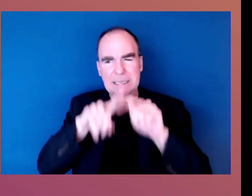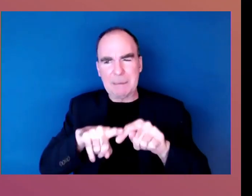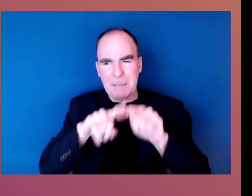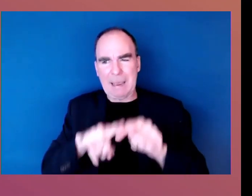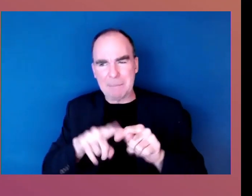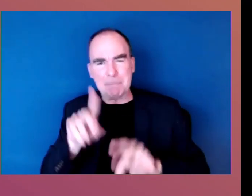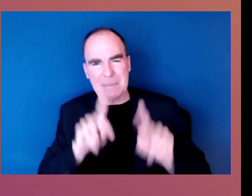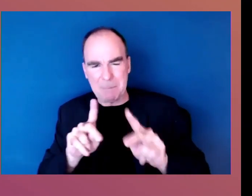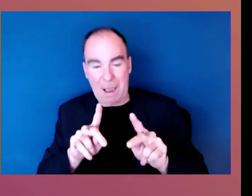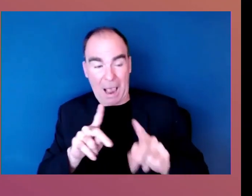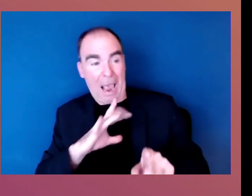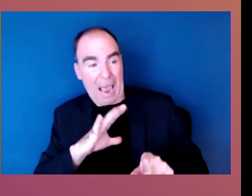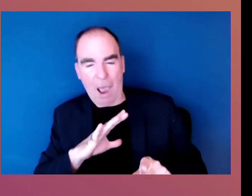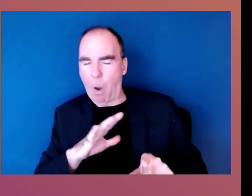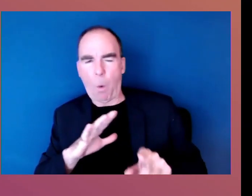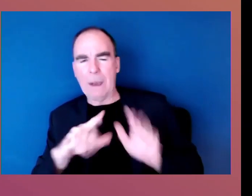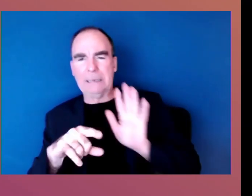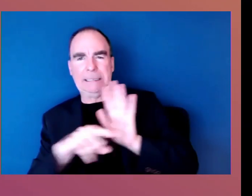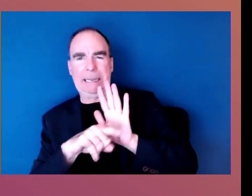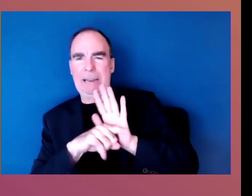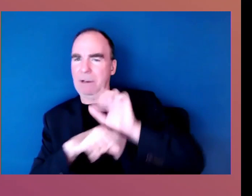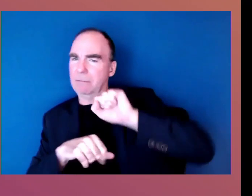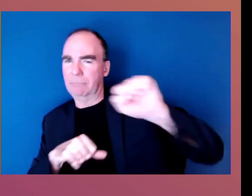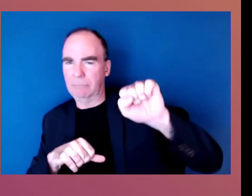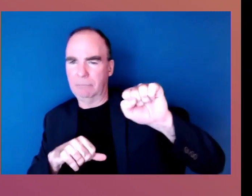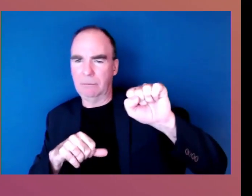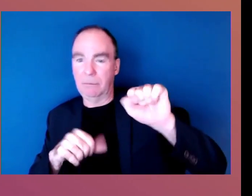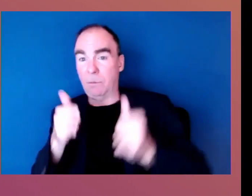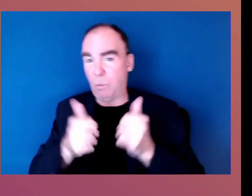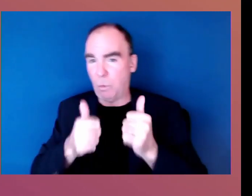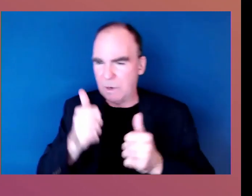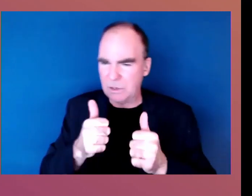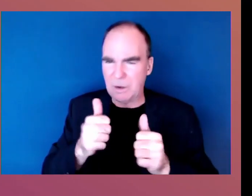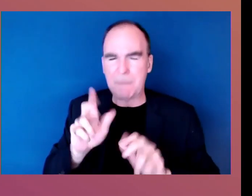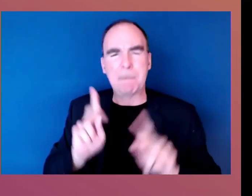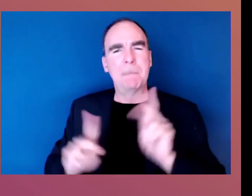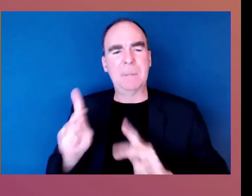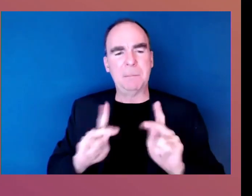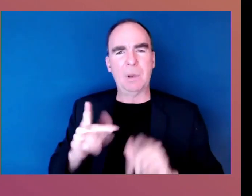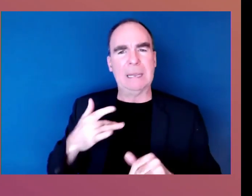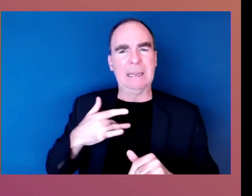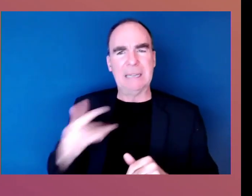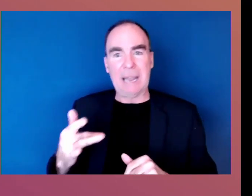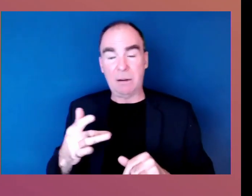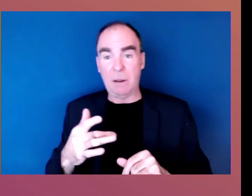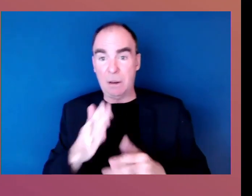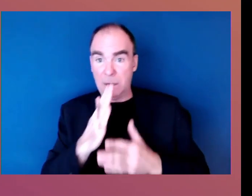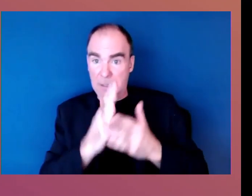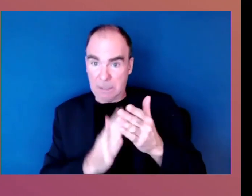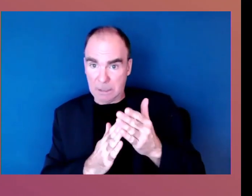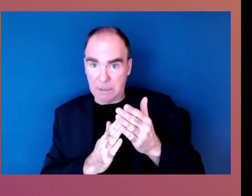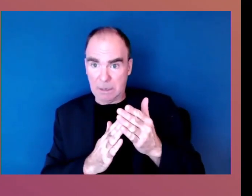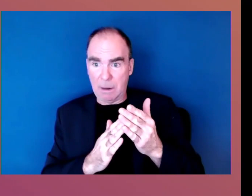technology. We also found that people tend to accept autonomous robots with sensors in public